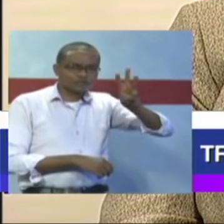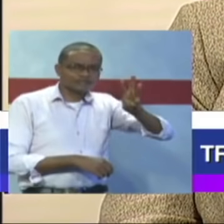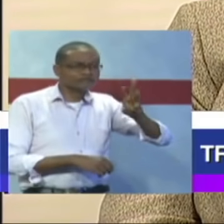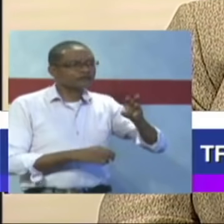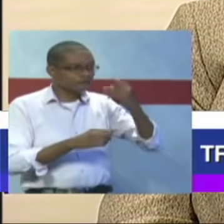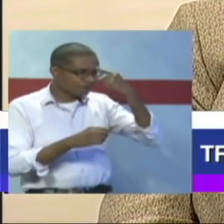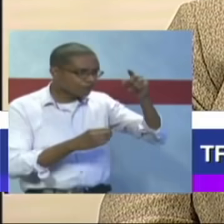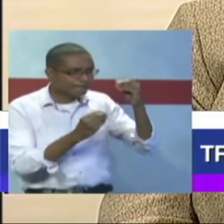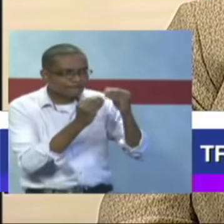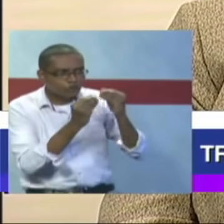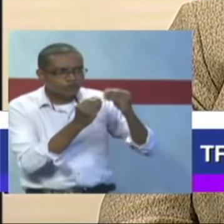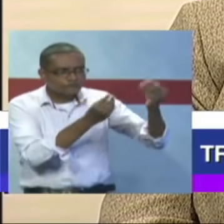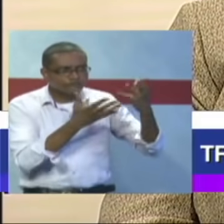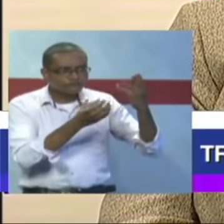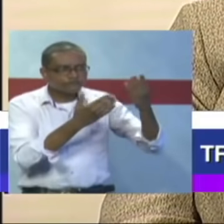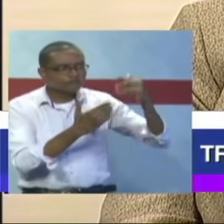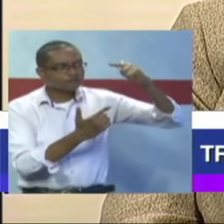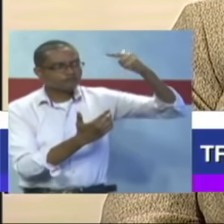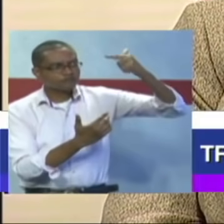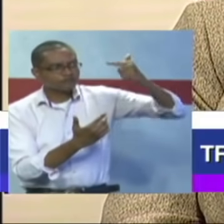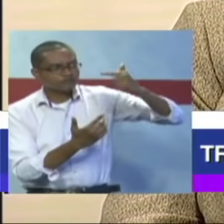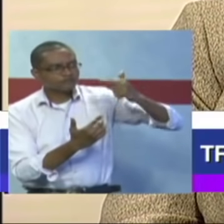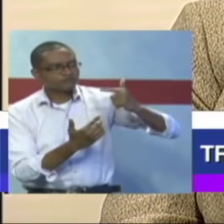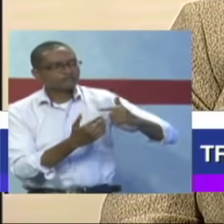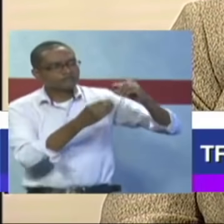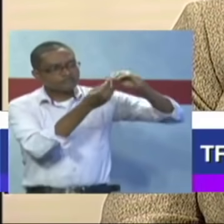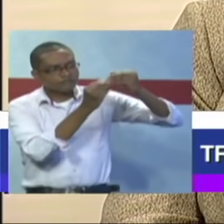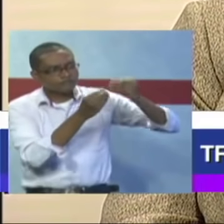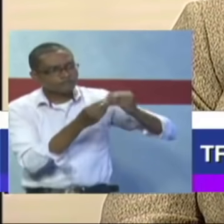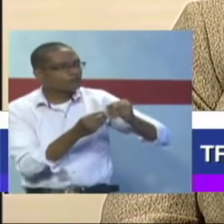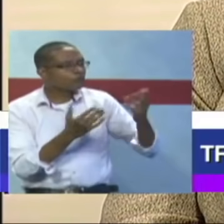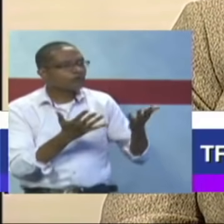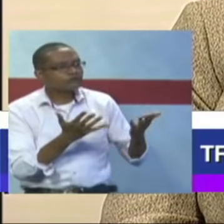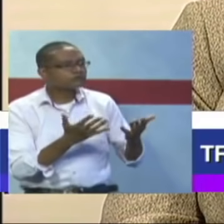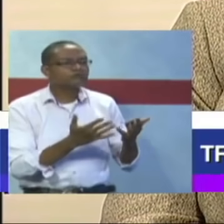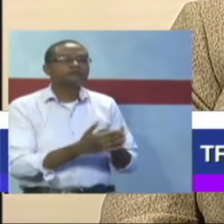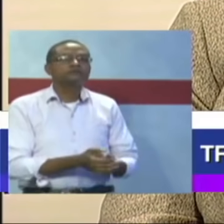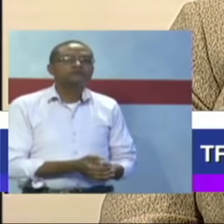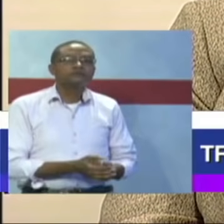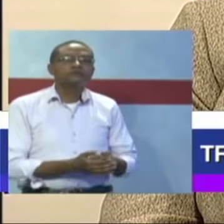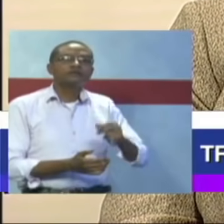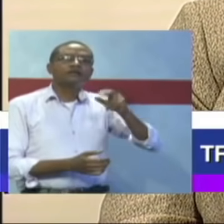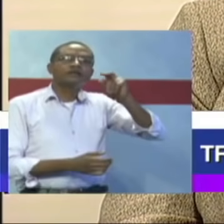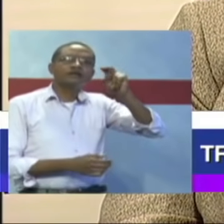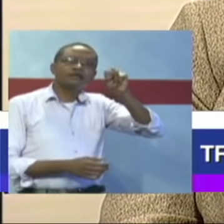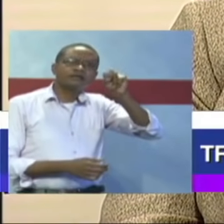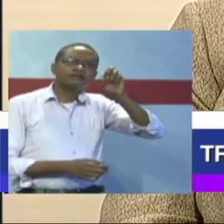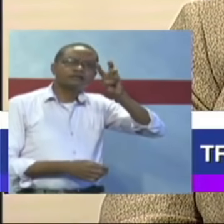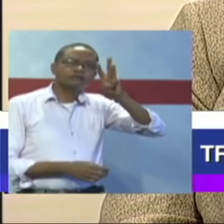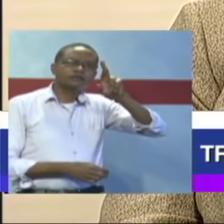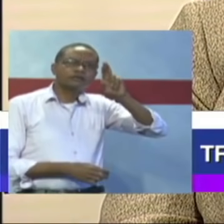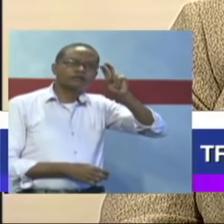the locations and contact numbers for the wellness centers. Our website is